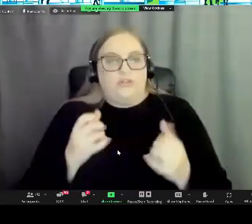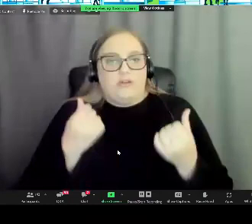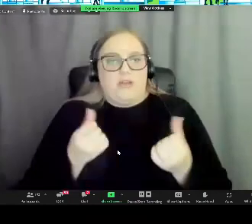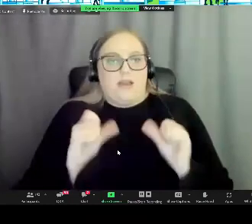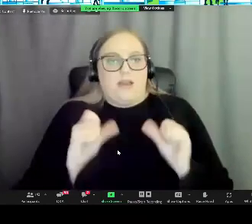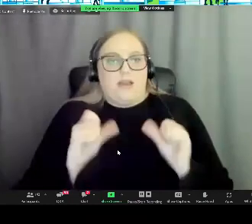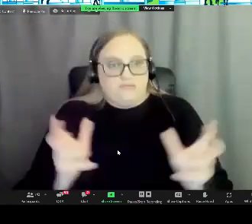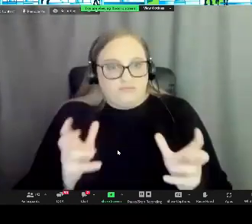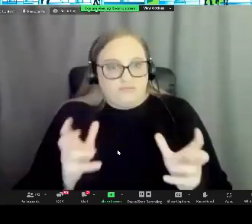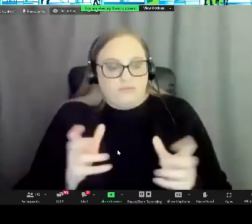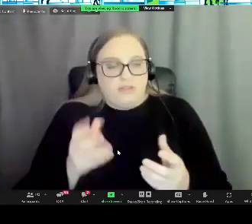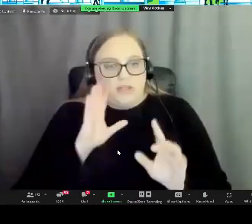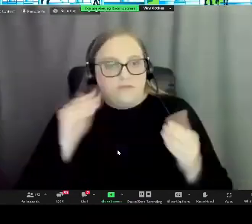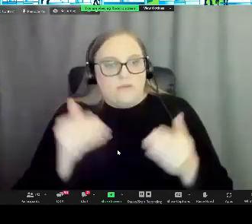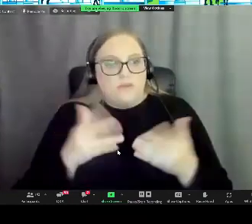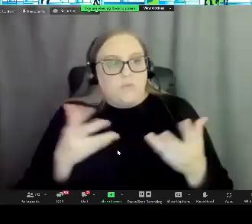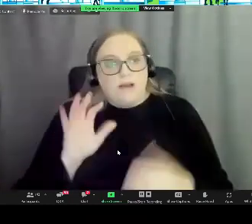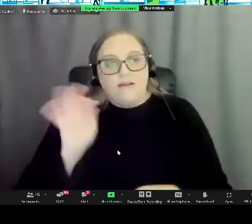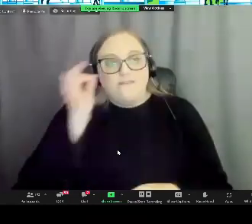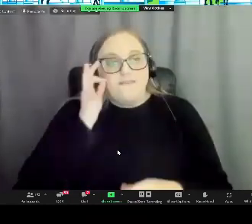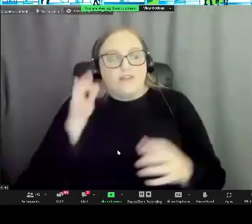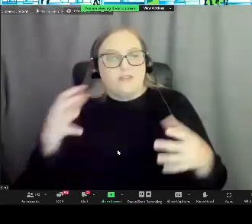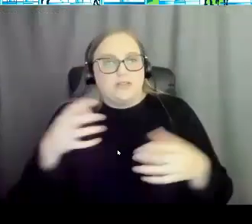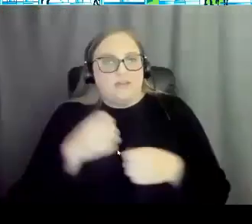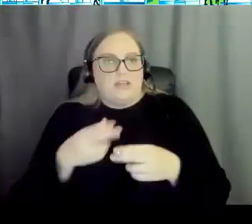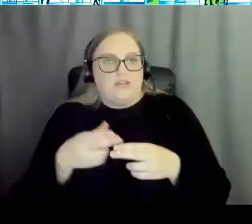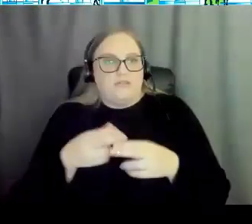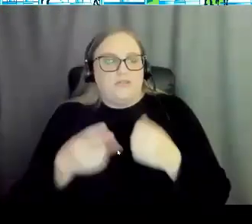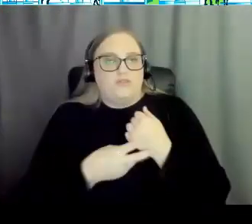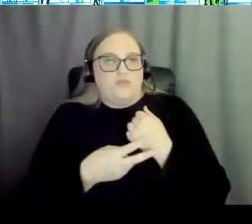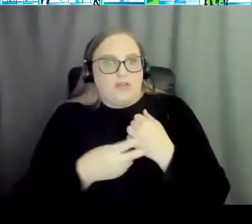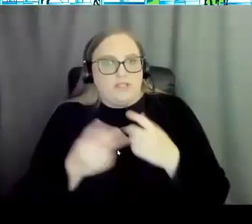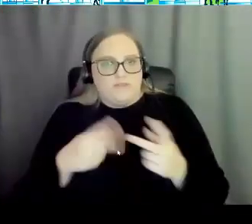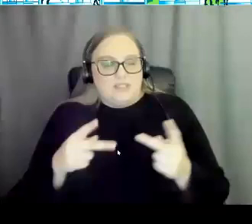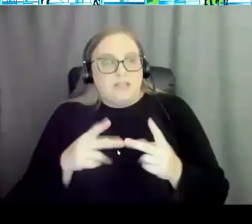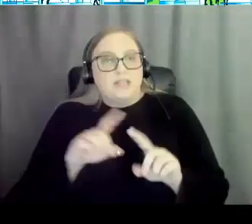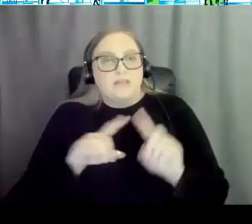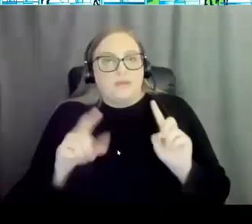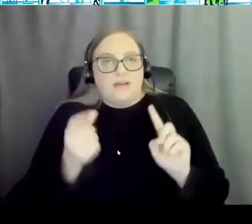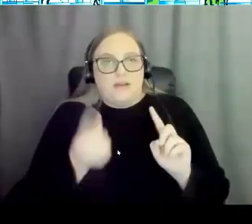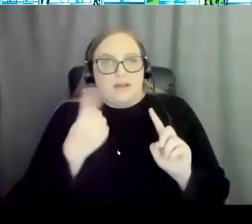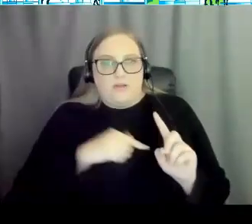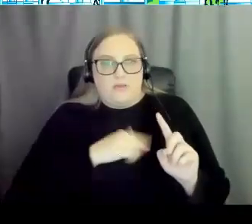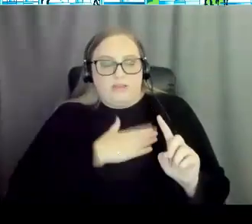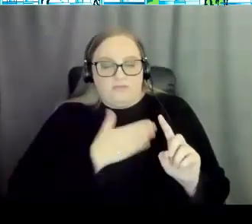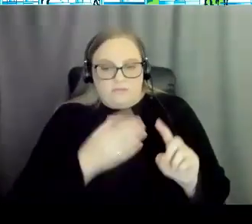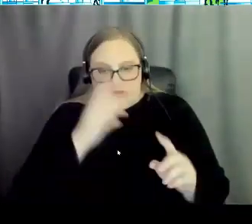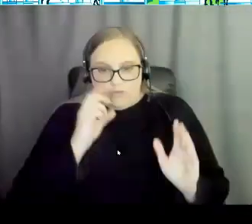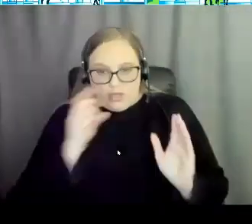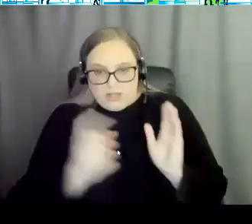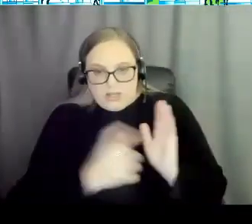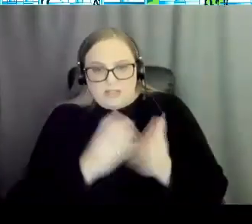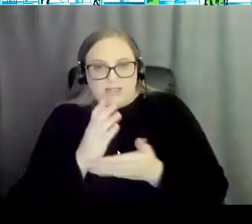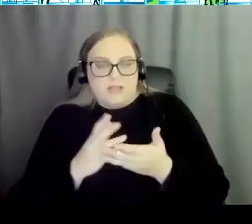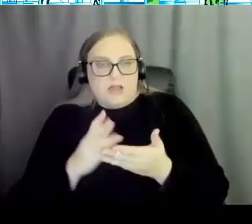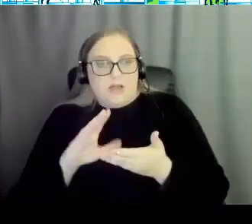on federal consolidated interim storage facility. But we do recognize that there are some lessons learned that are